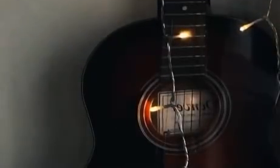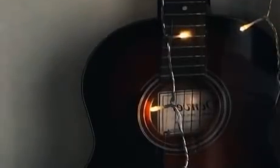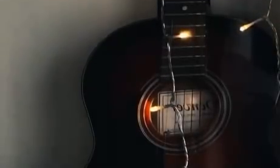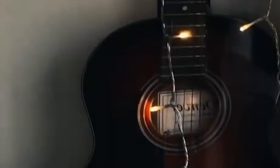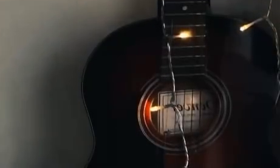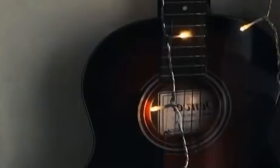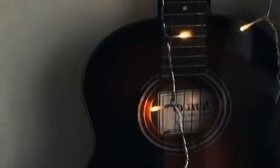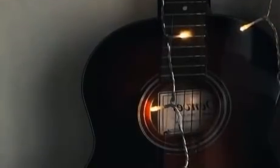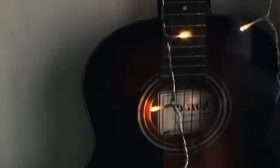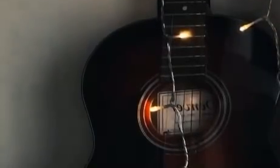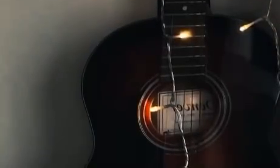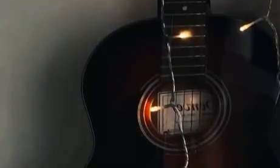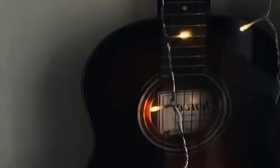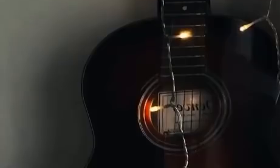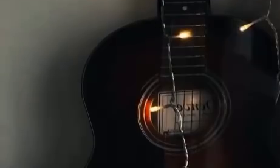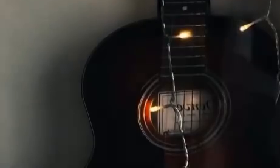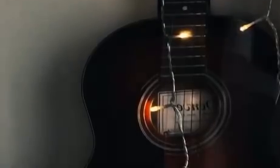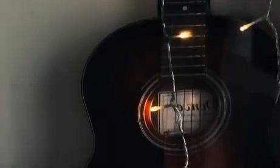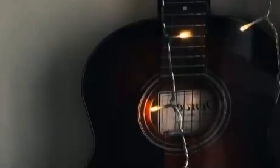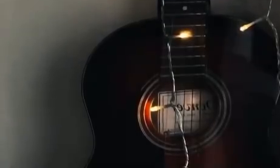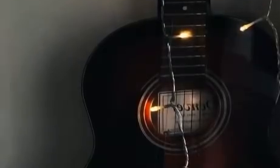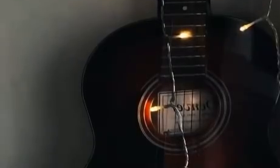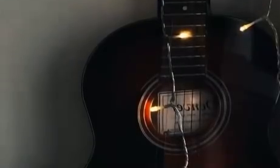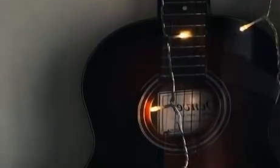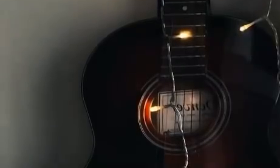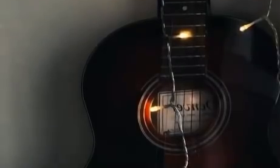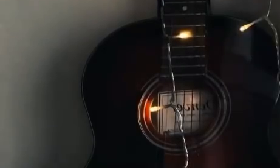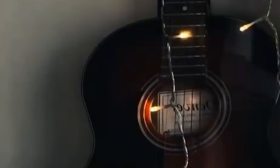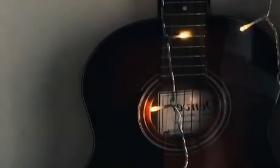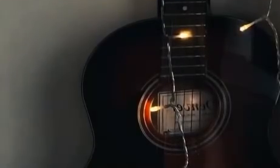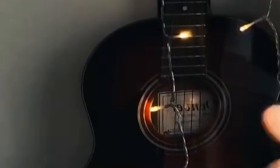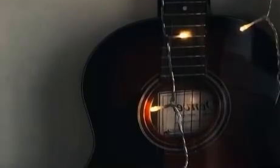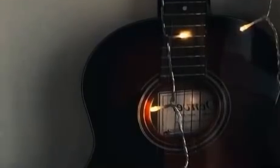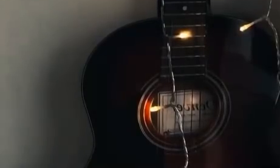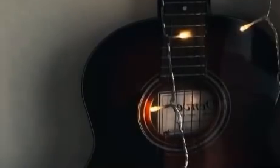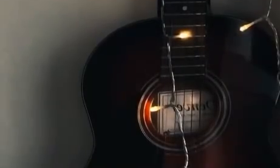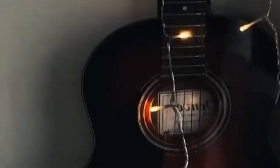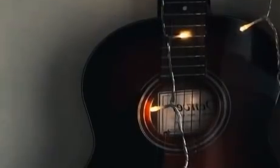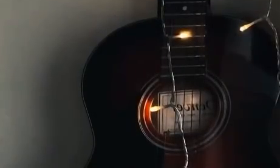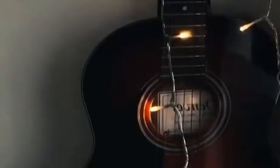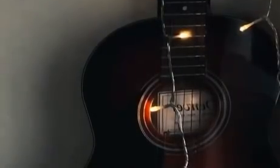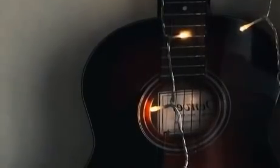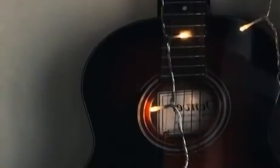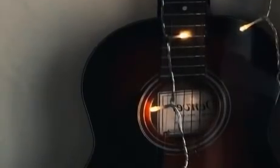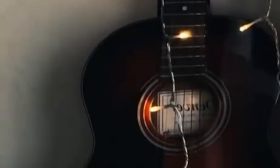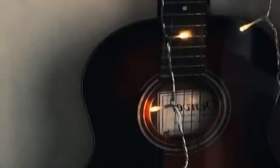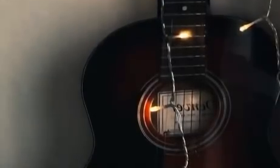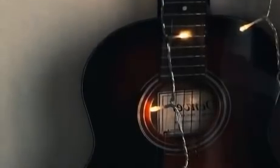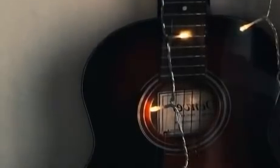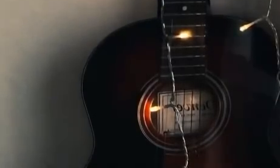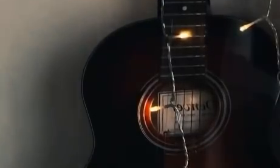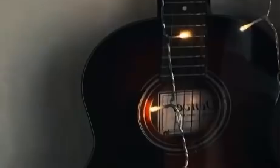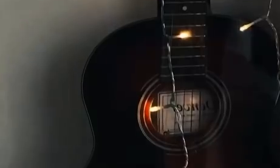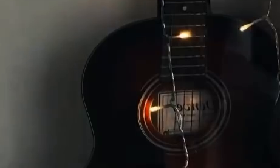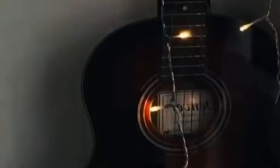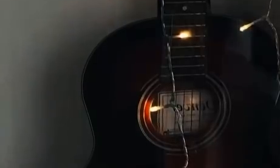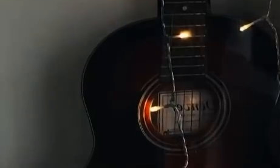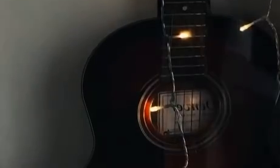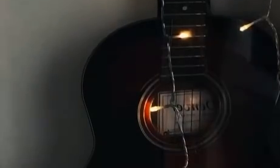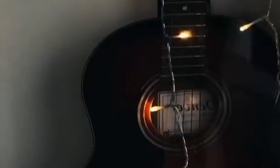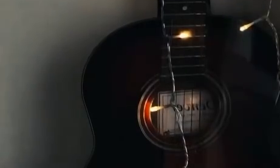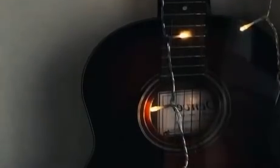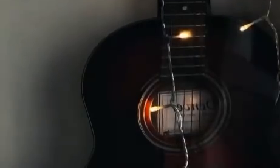my babies, don't you cry. Don't look like me, but I'm here inside. Sit and